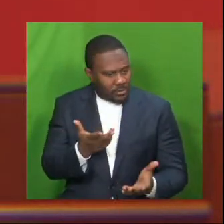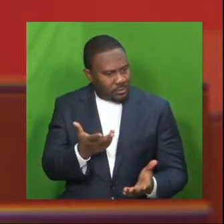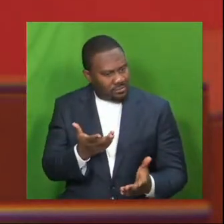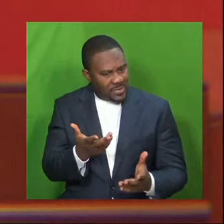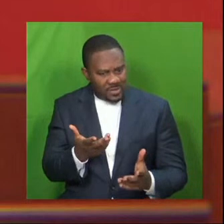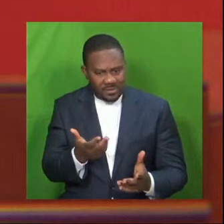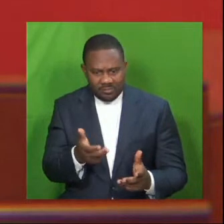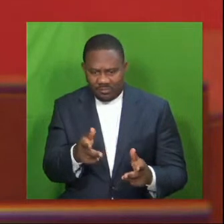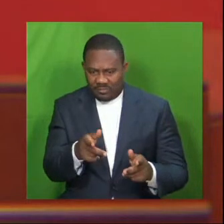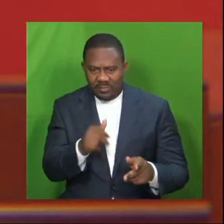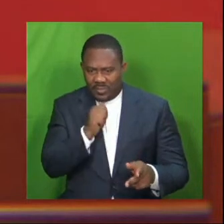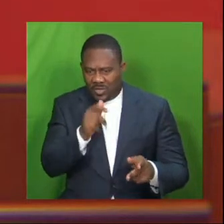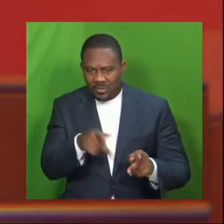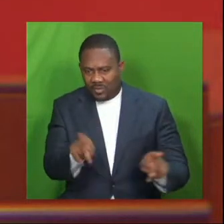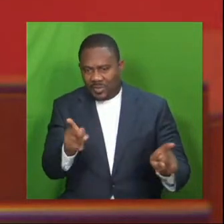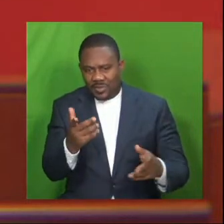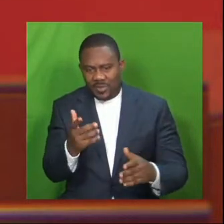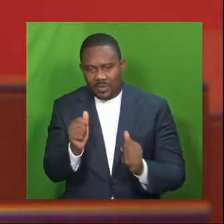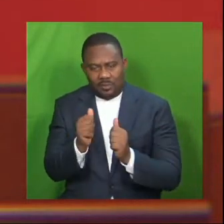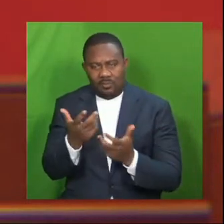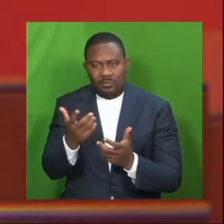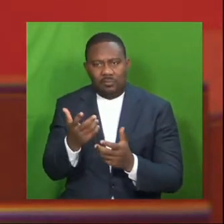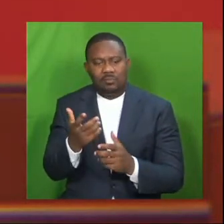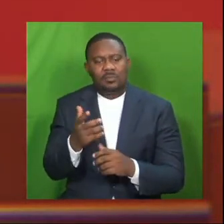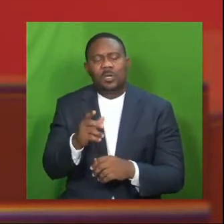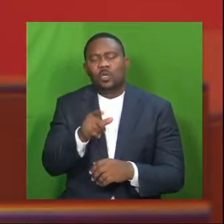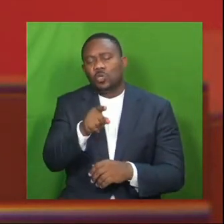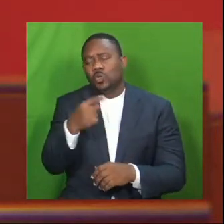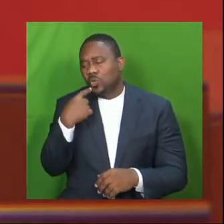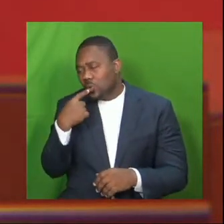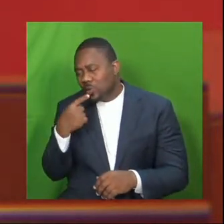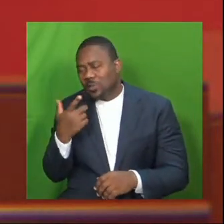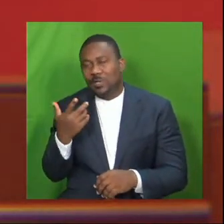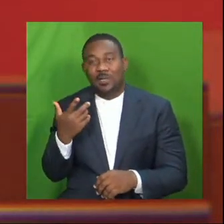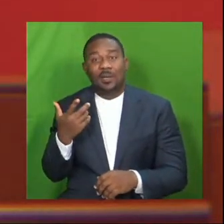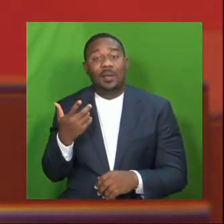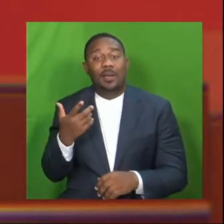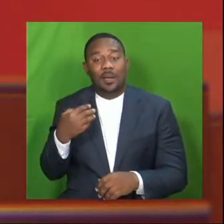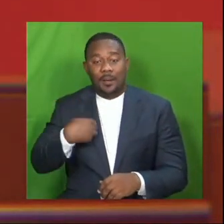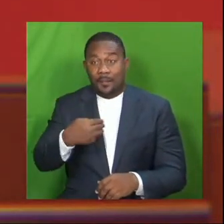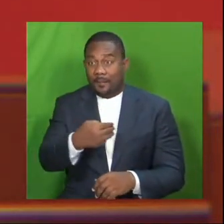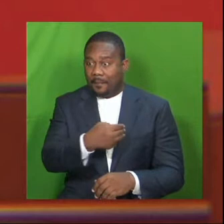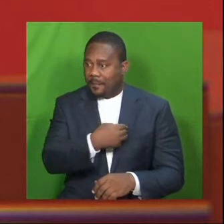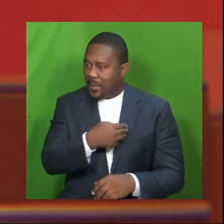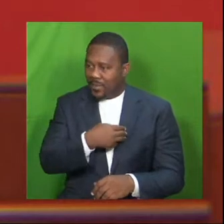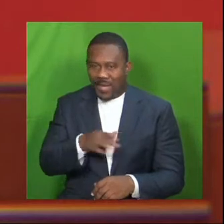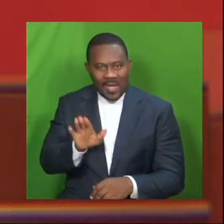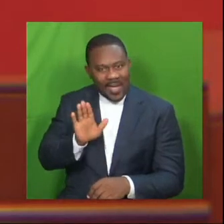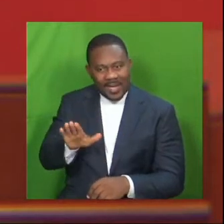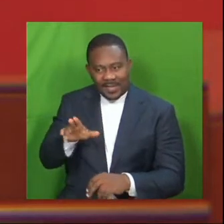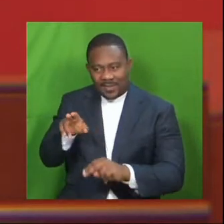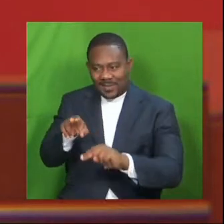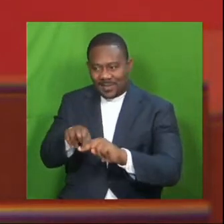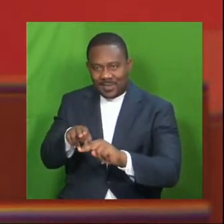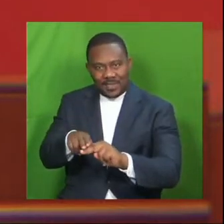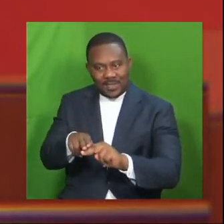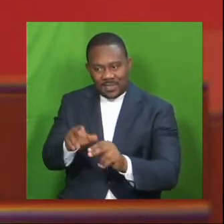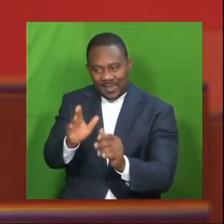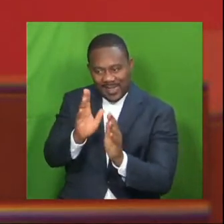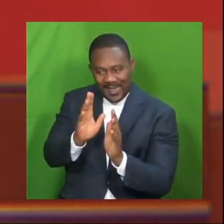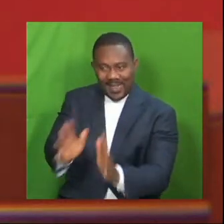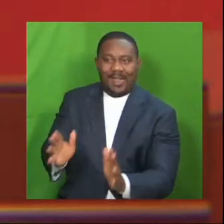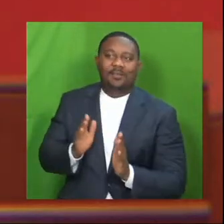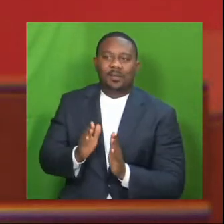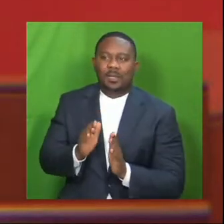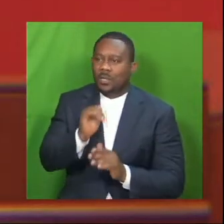member, and talked about a member having vacated the seat. It's not only through